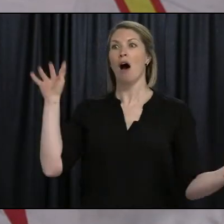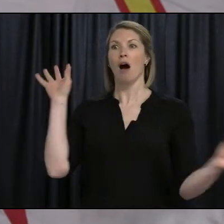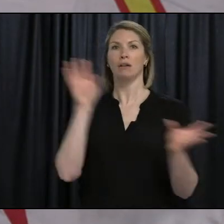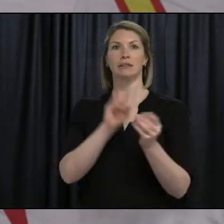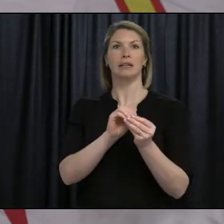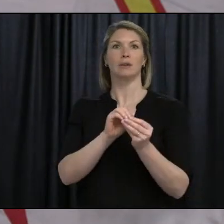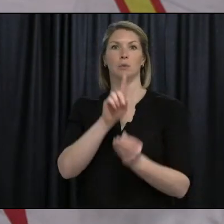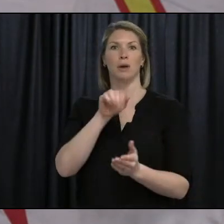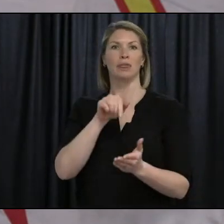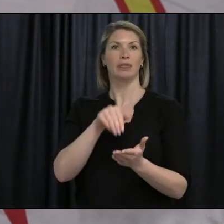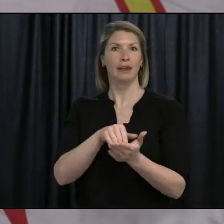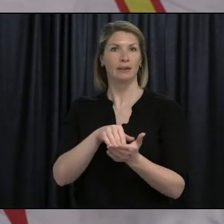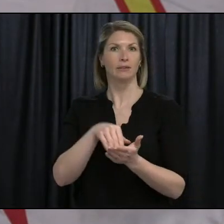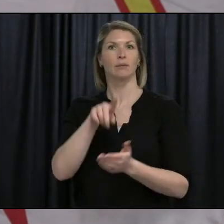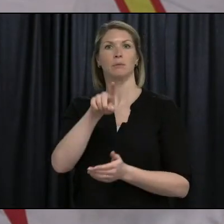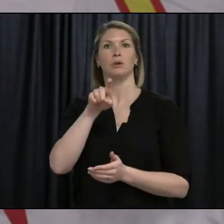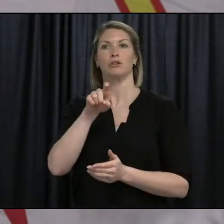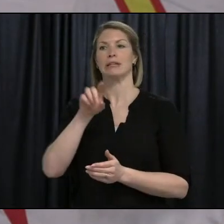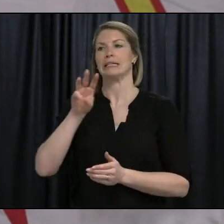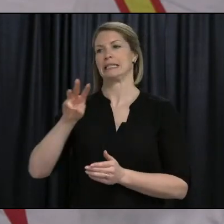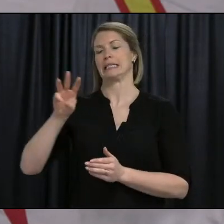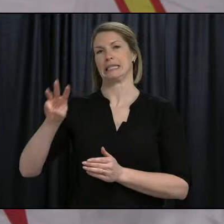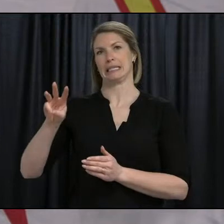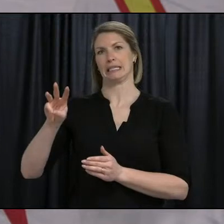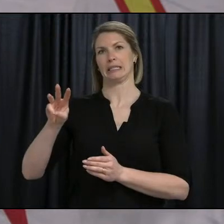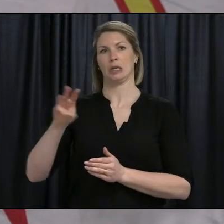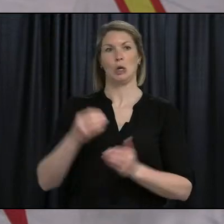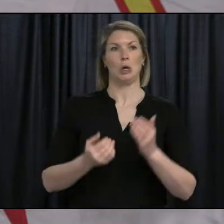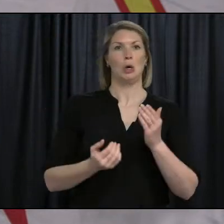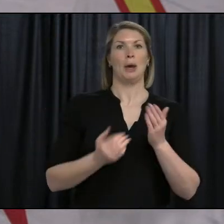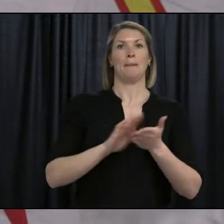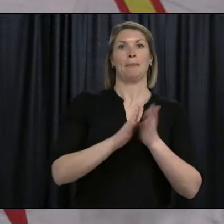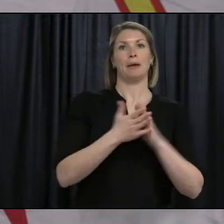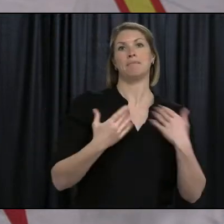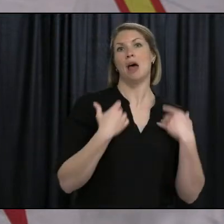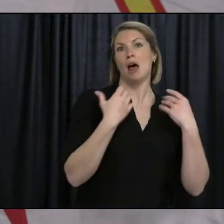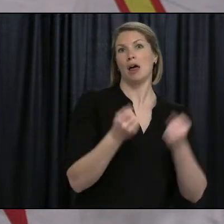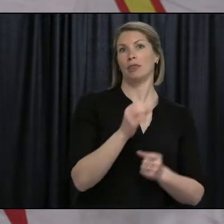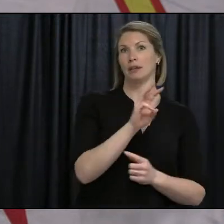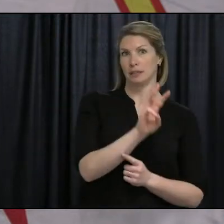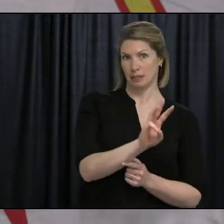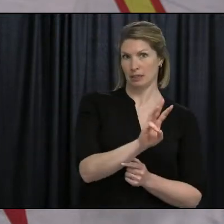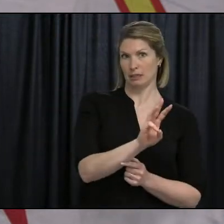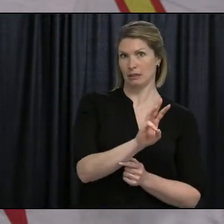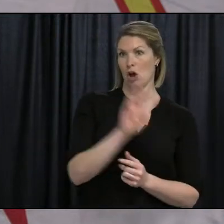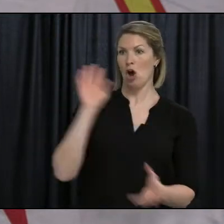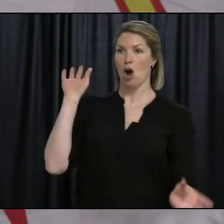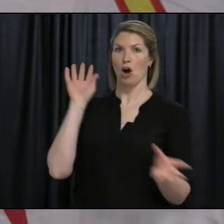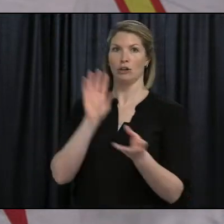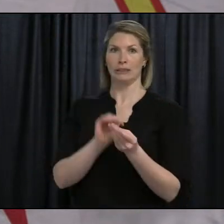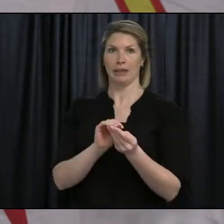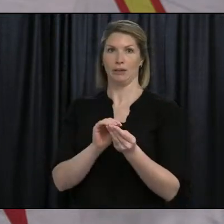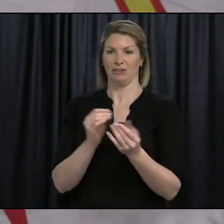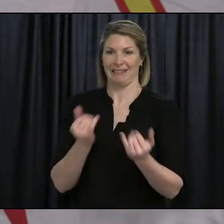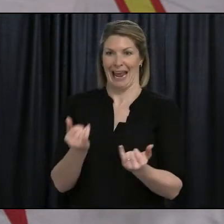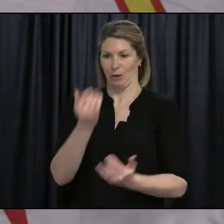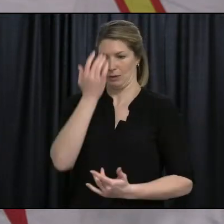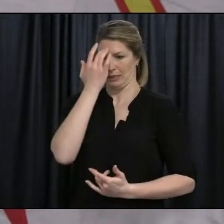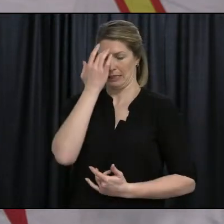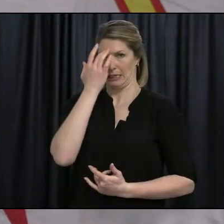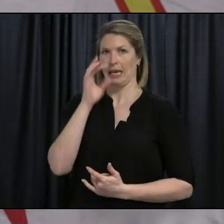now 1,166. There have been 6 new recoveries, and we have 81 active cases in the